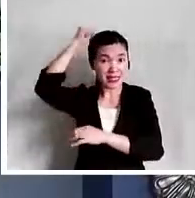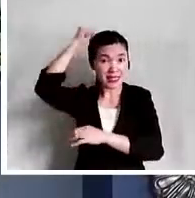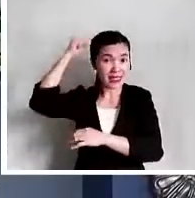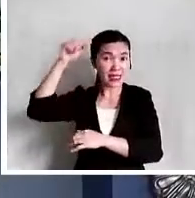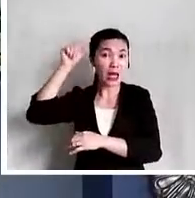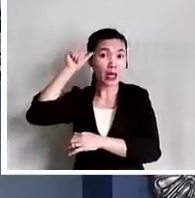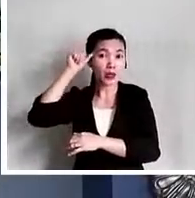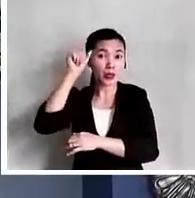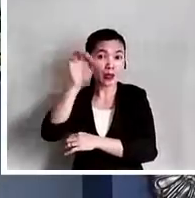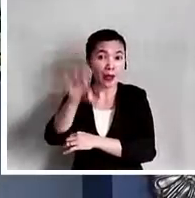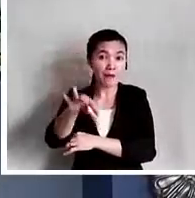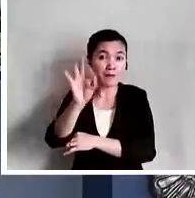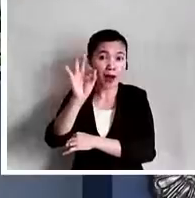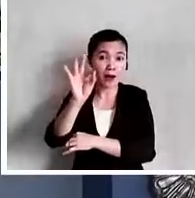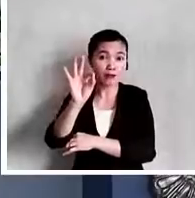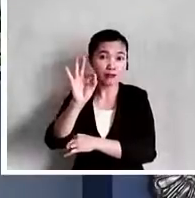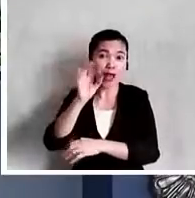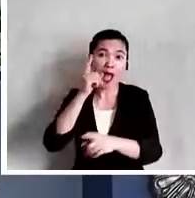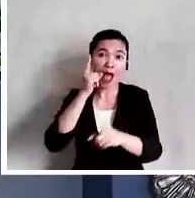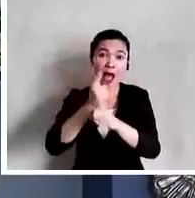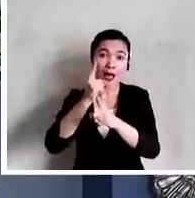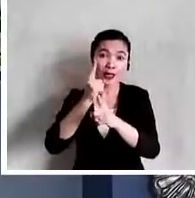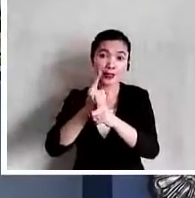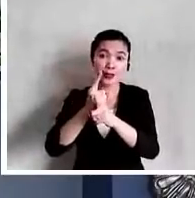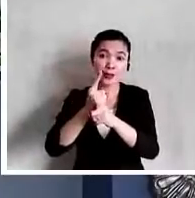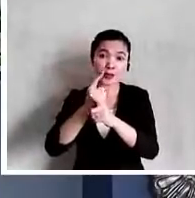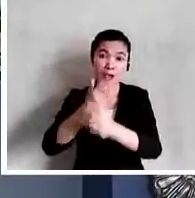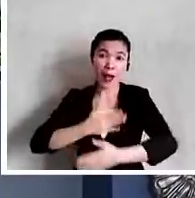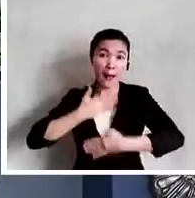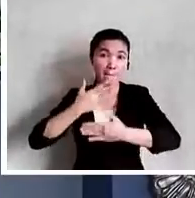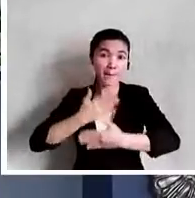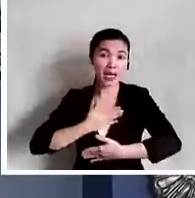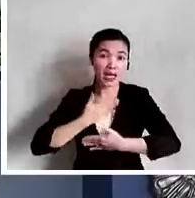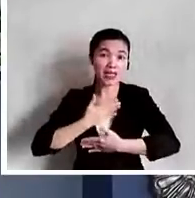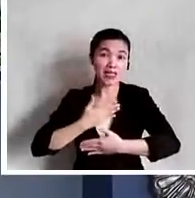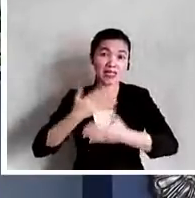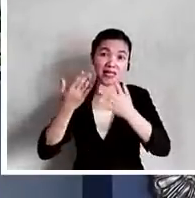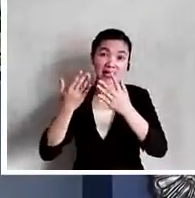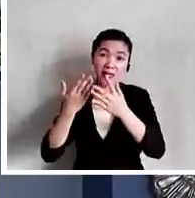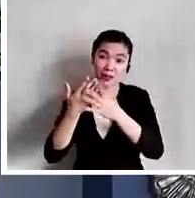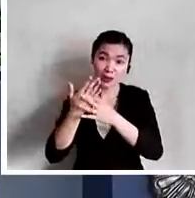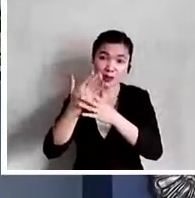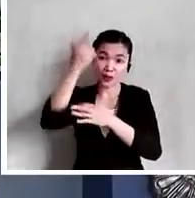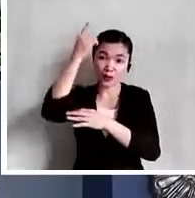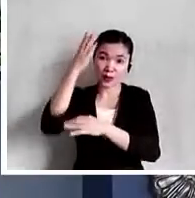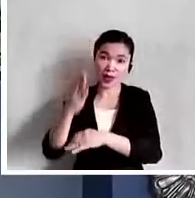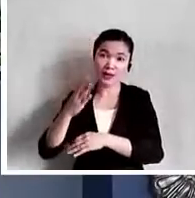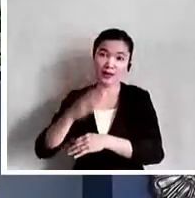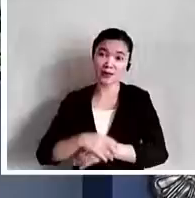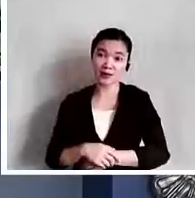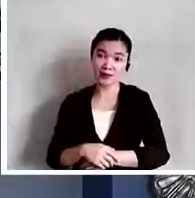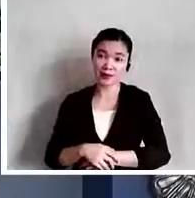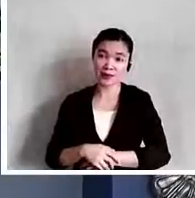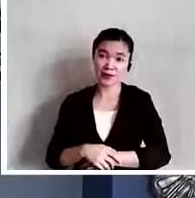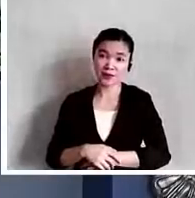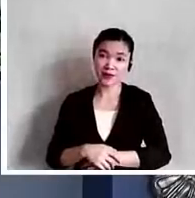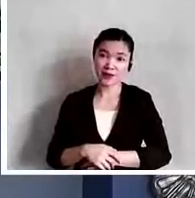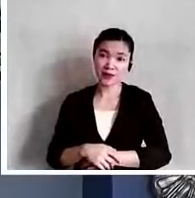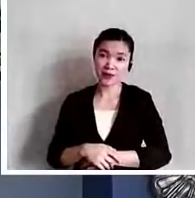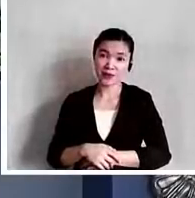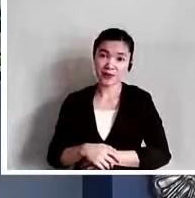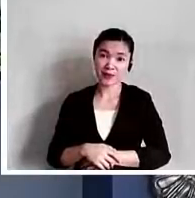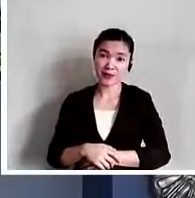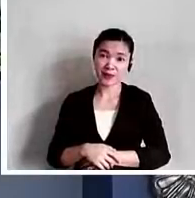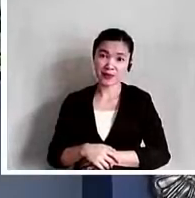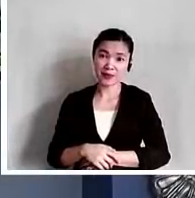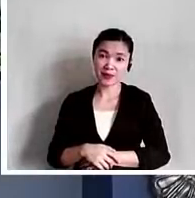Augustine a worthy guest in the banquet. So, more